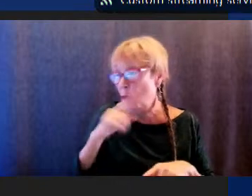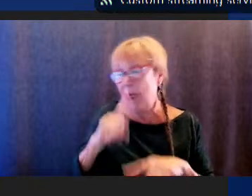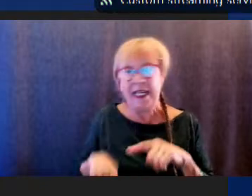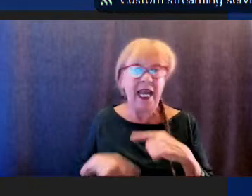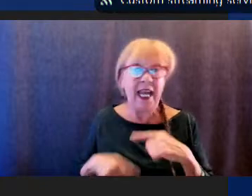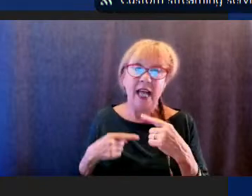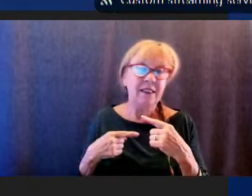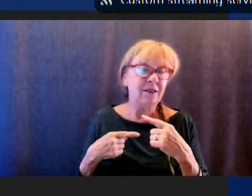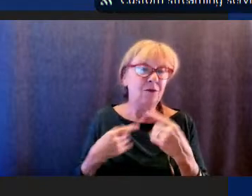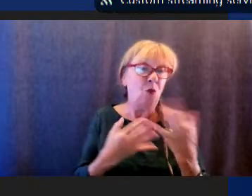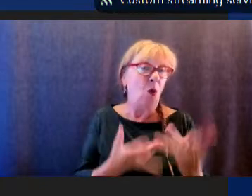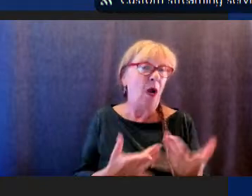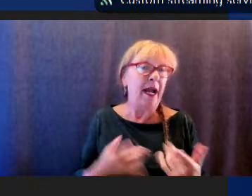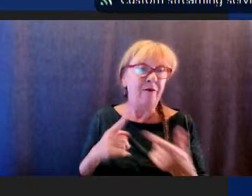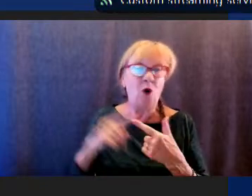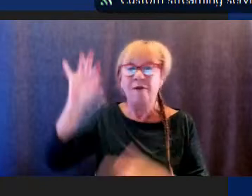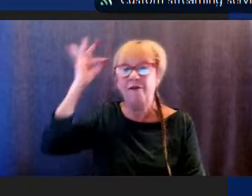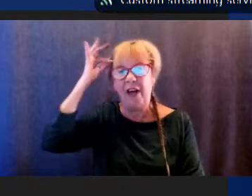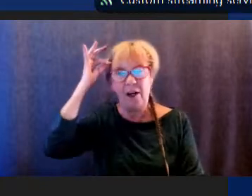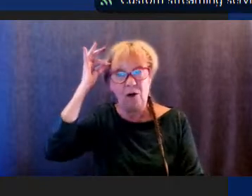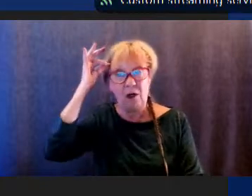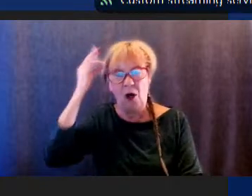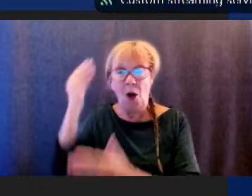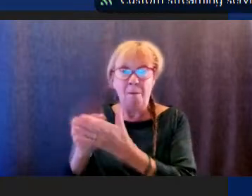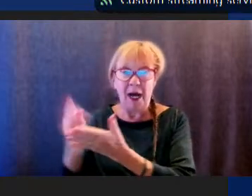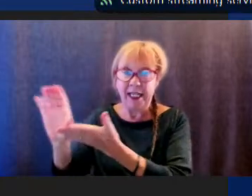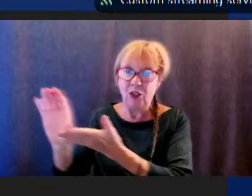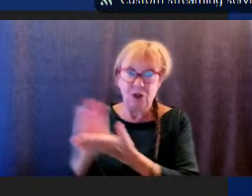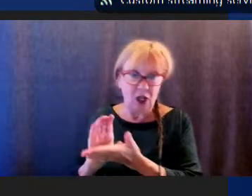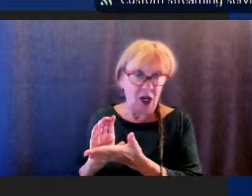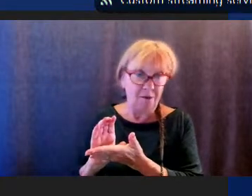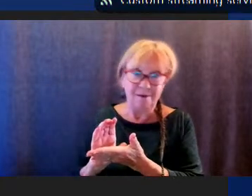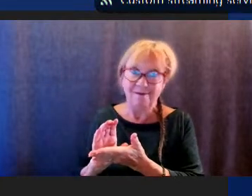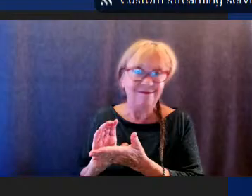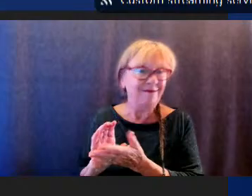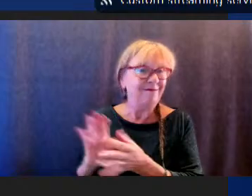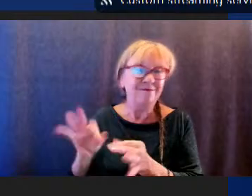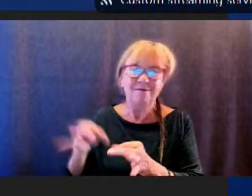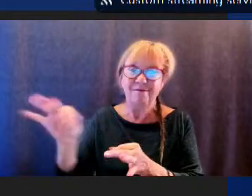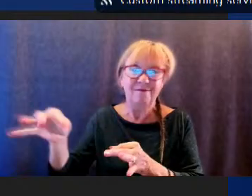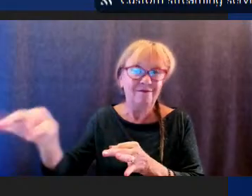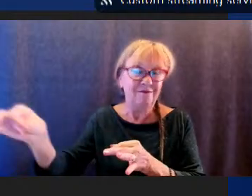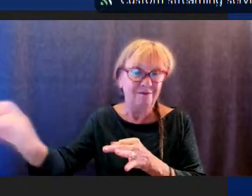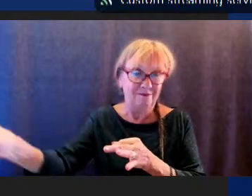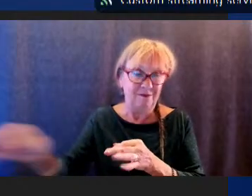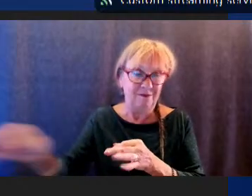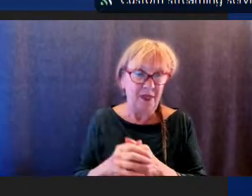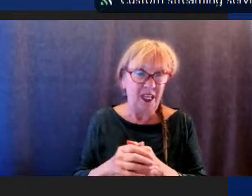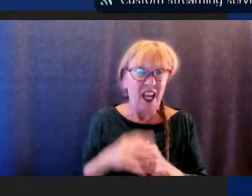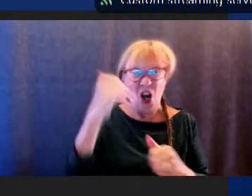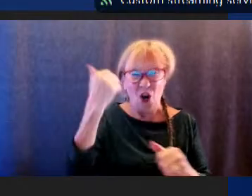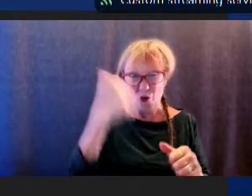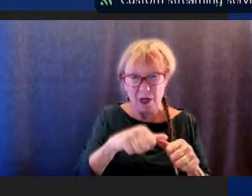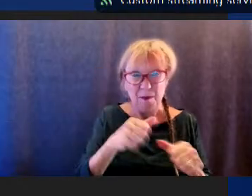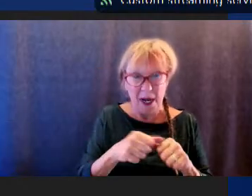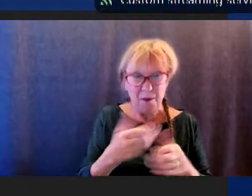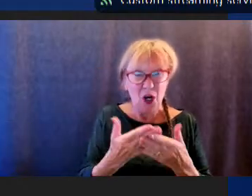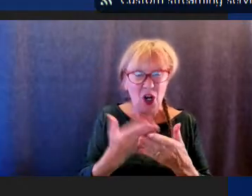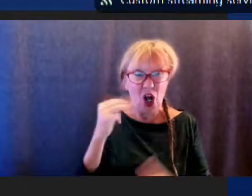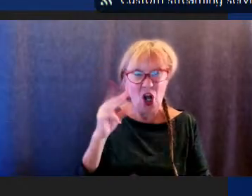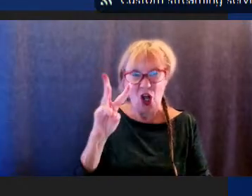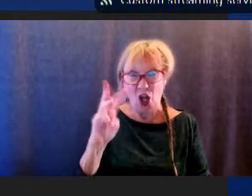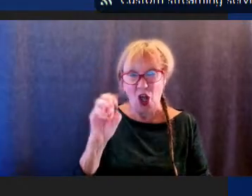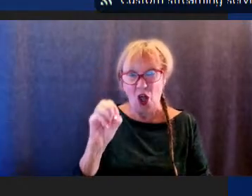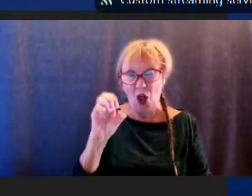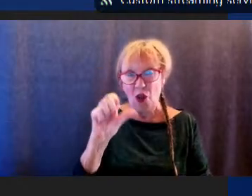for some time. And let me just say, the Woolsey fire, which took place over 3 years ago, we're now getting money for. So this is not reflective